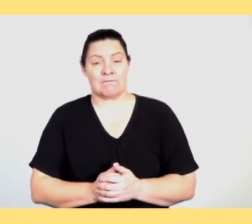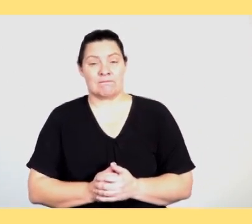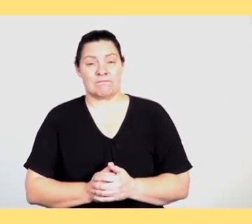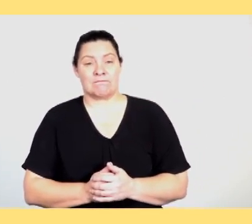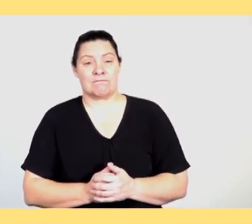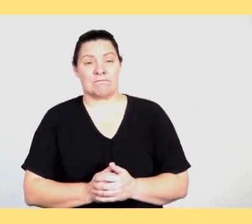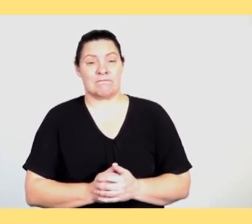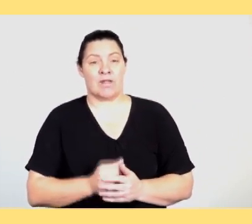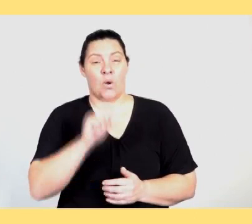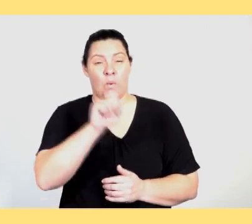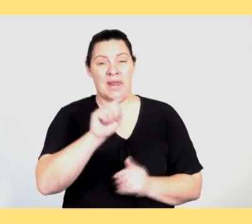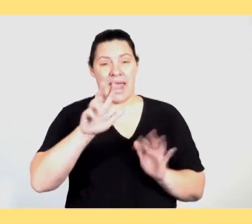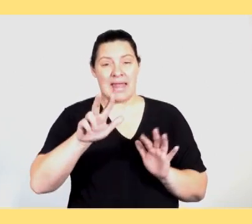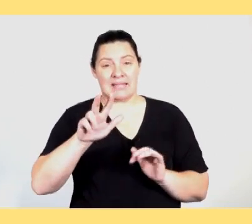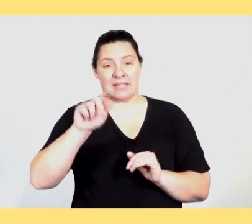becomes